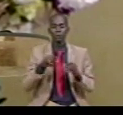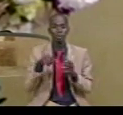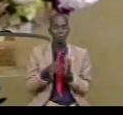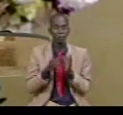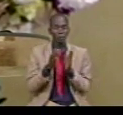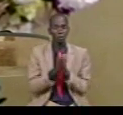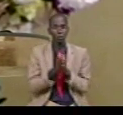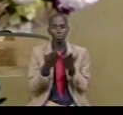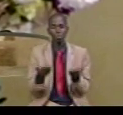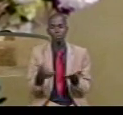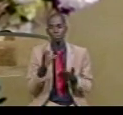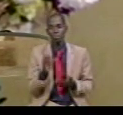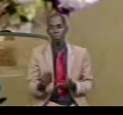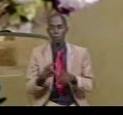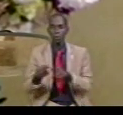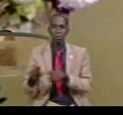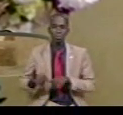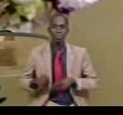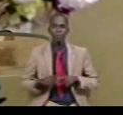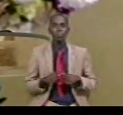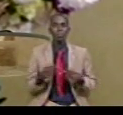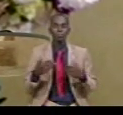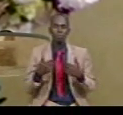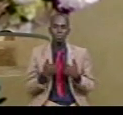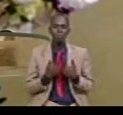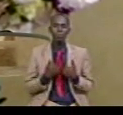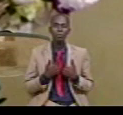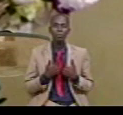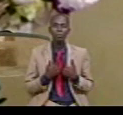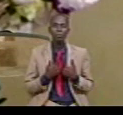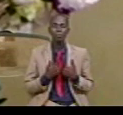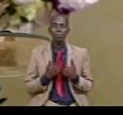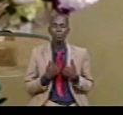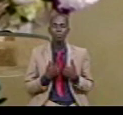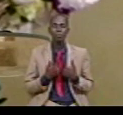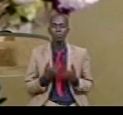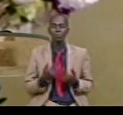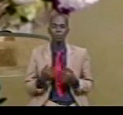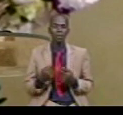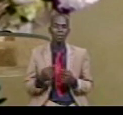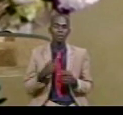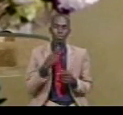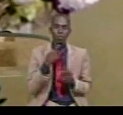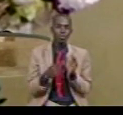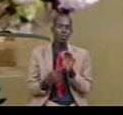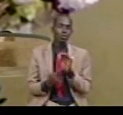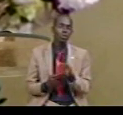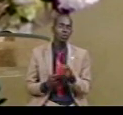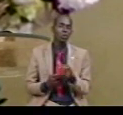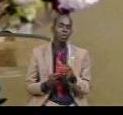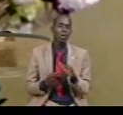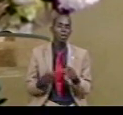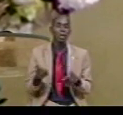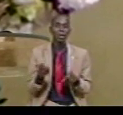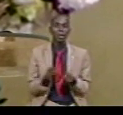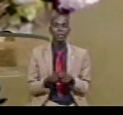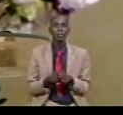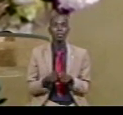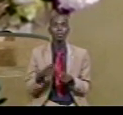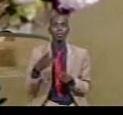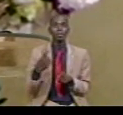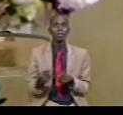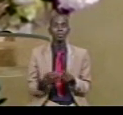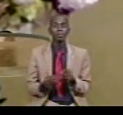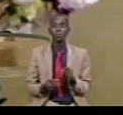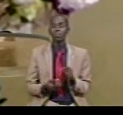have served as an oasis of Deeper Life House in a decadent world destitute of